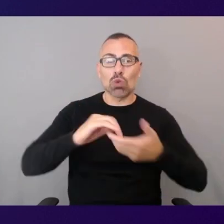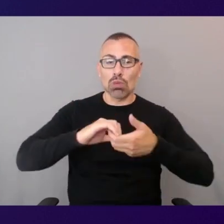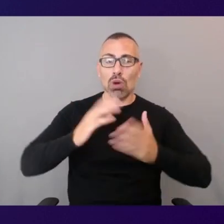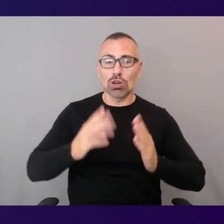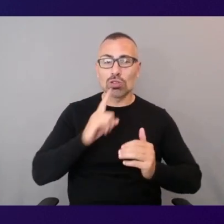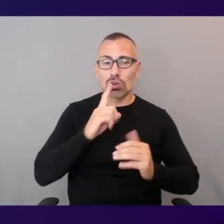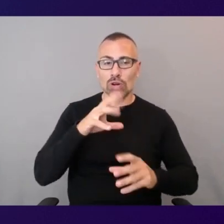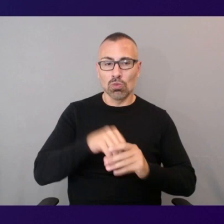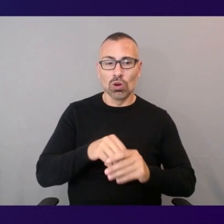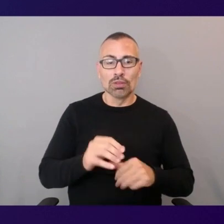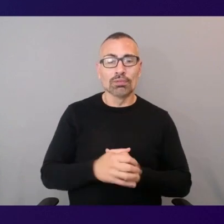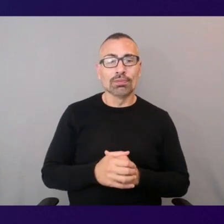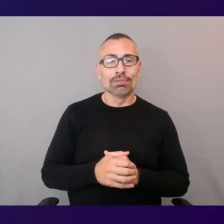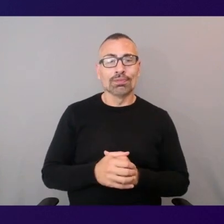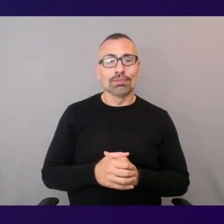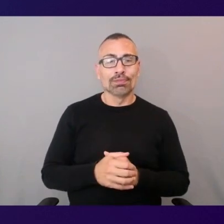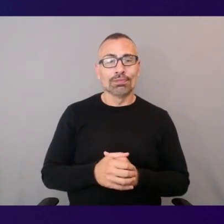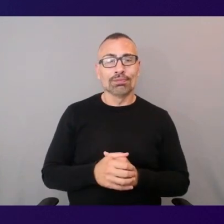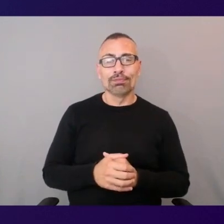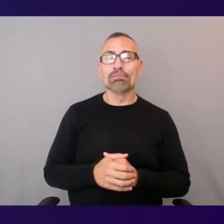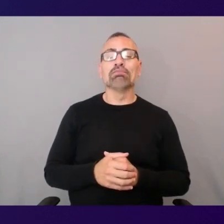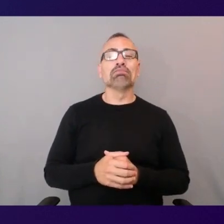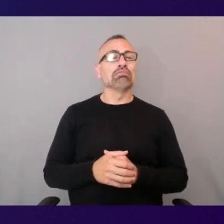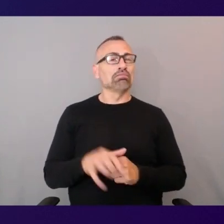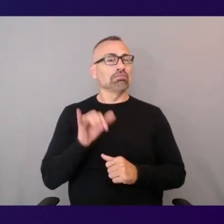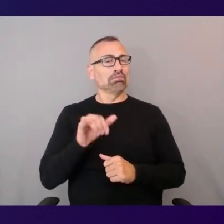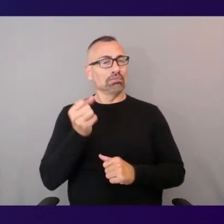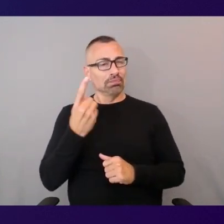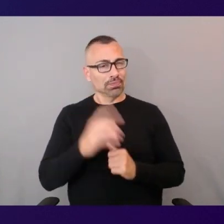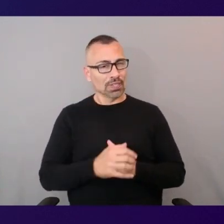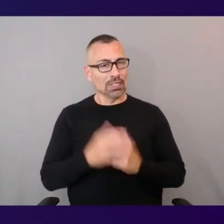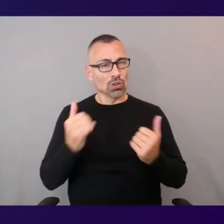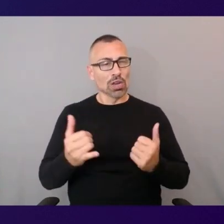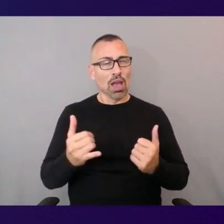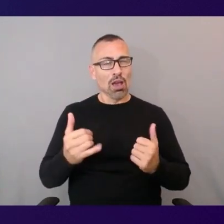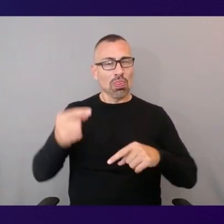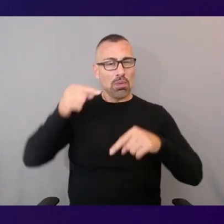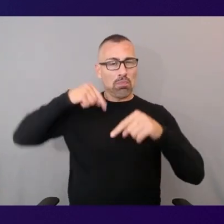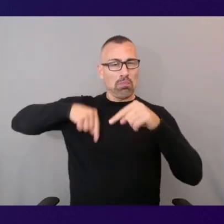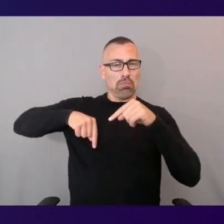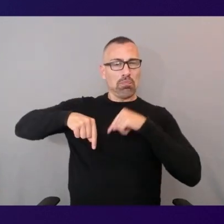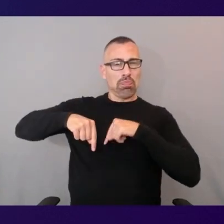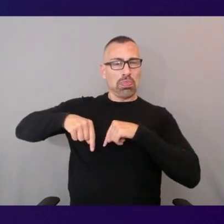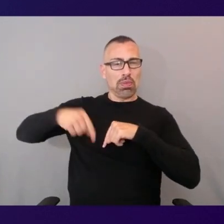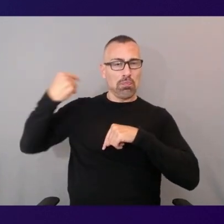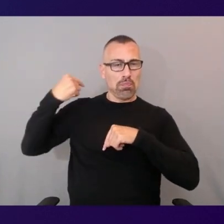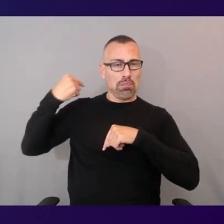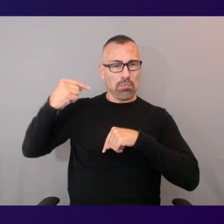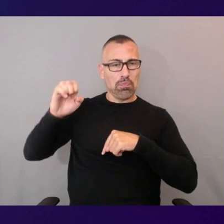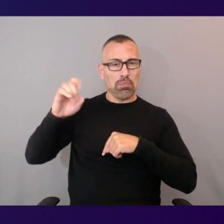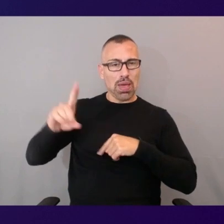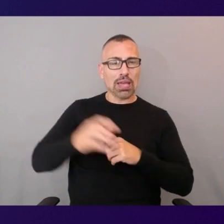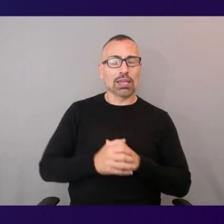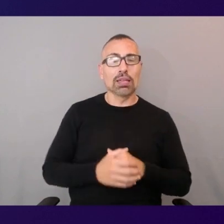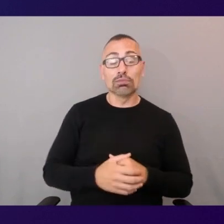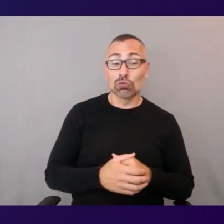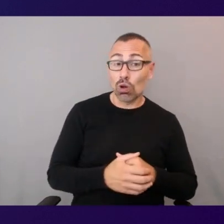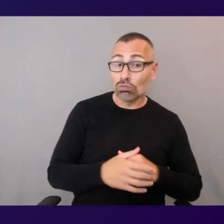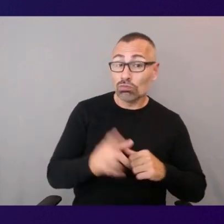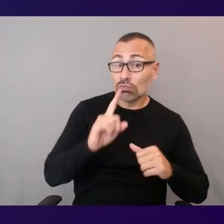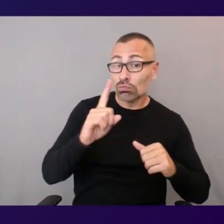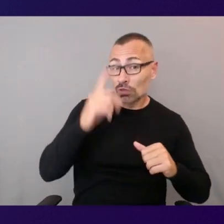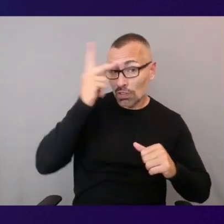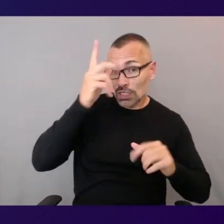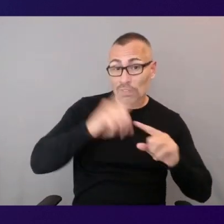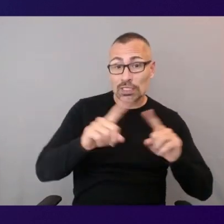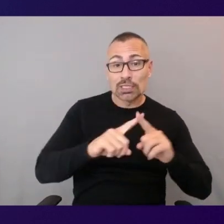back end, there's kind of a different philosophy between migrating a desktop, and it really depends on the size of your business and the kind of risk